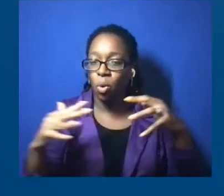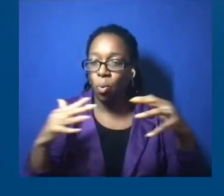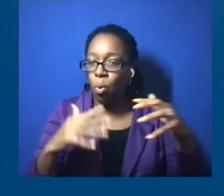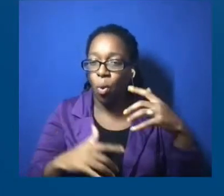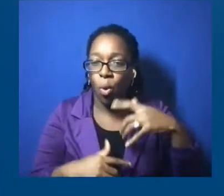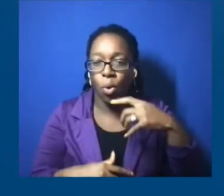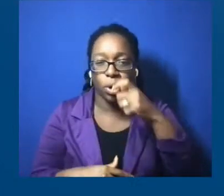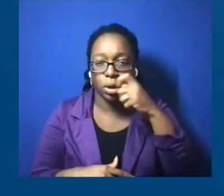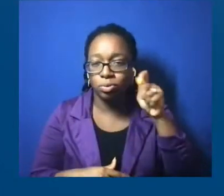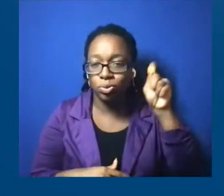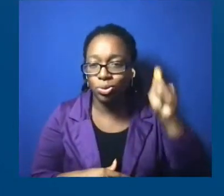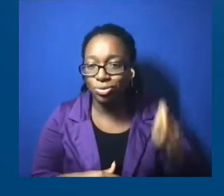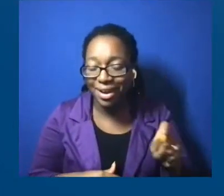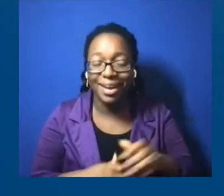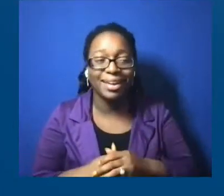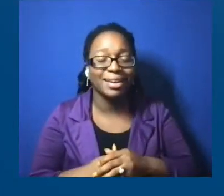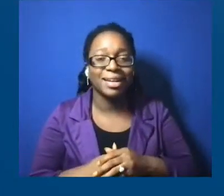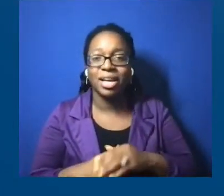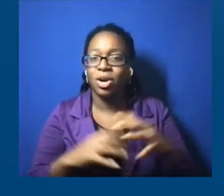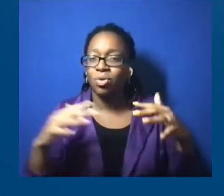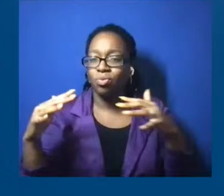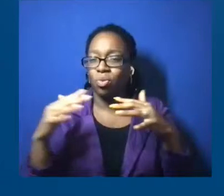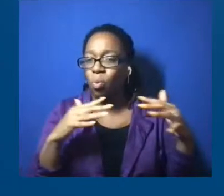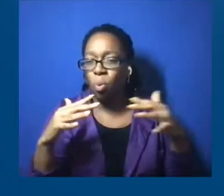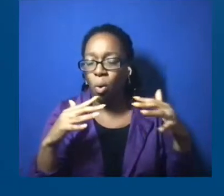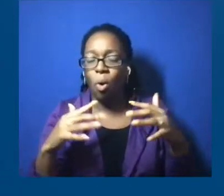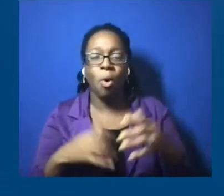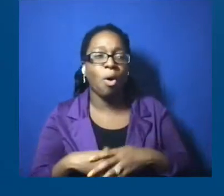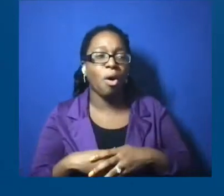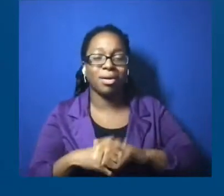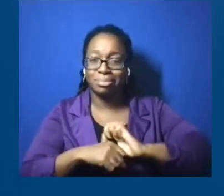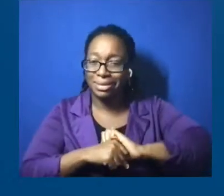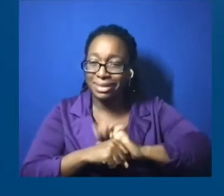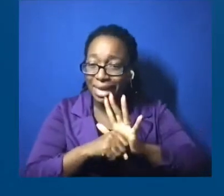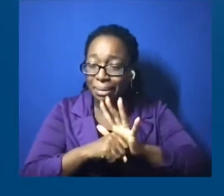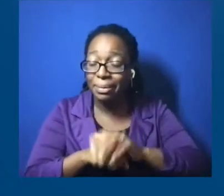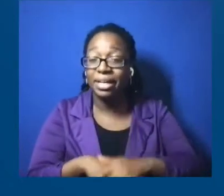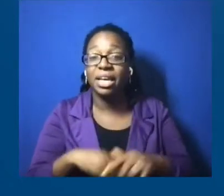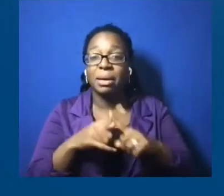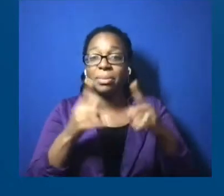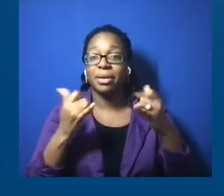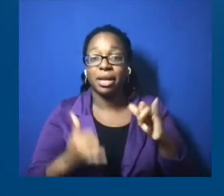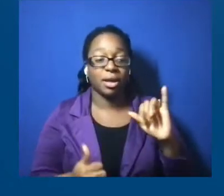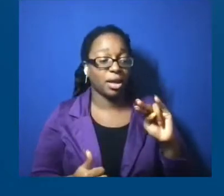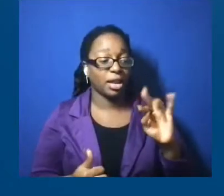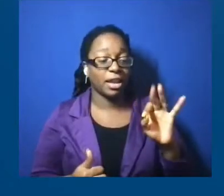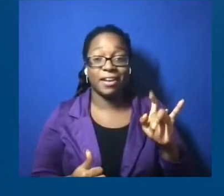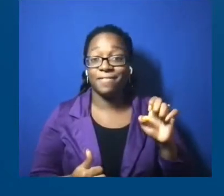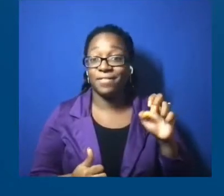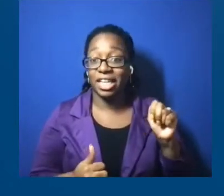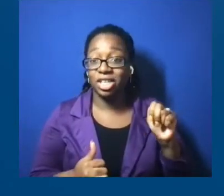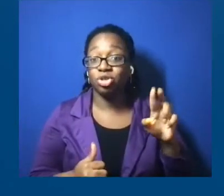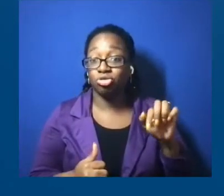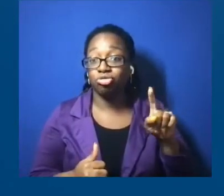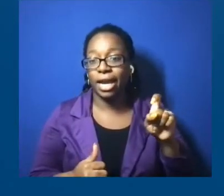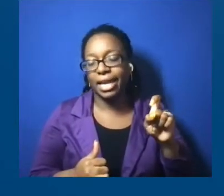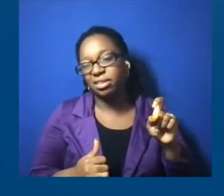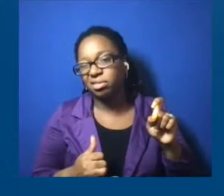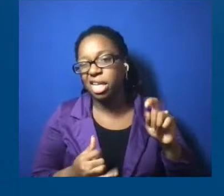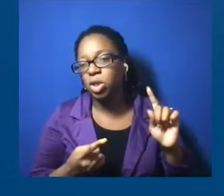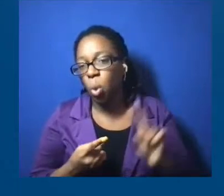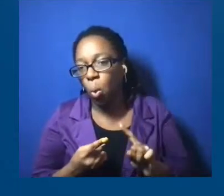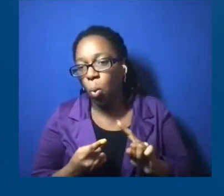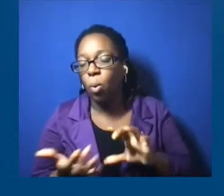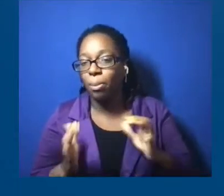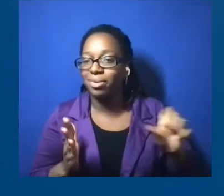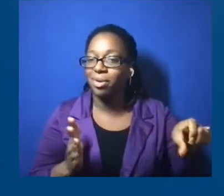pandemic. It's a little solace, but we have a lower inflation rate than most any other nation in the world.